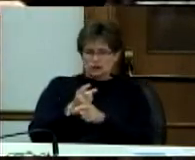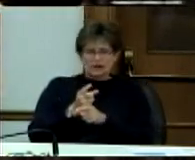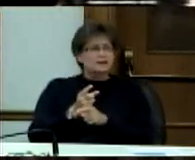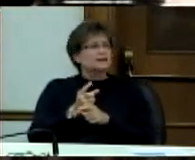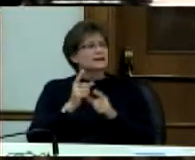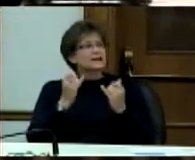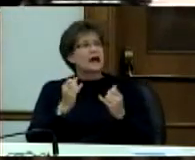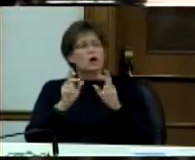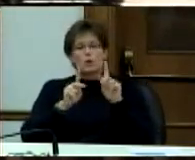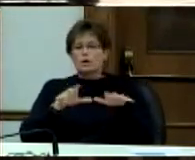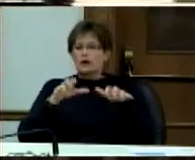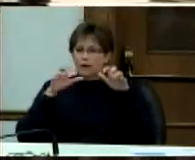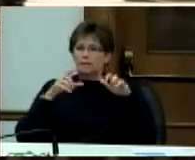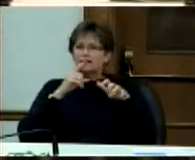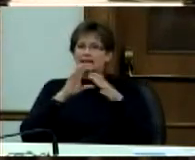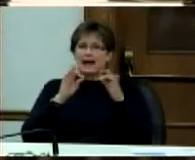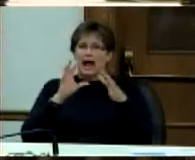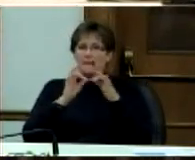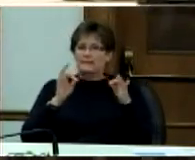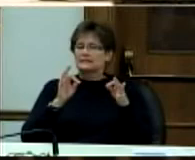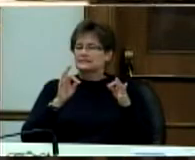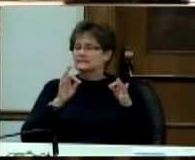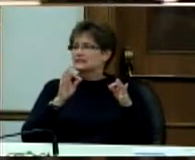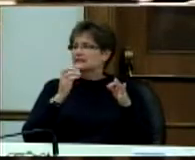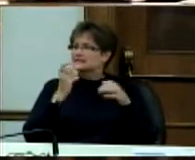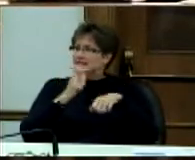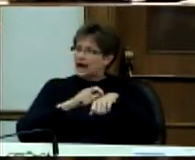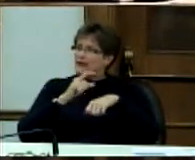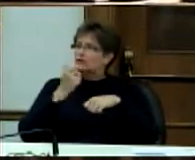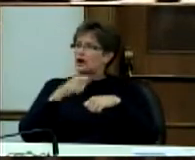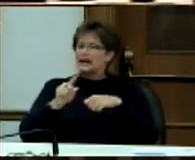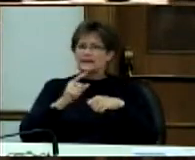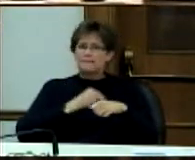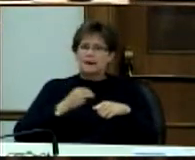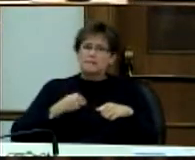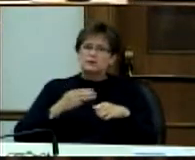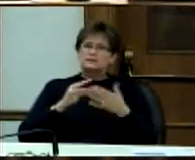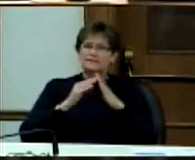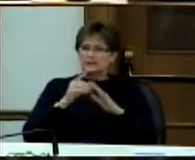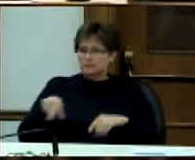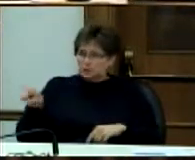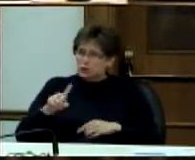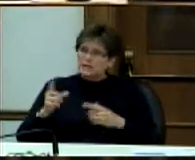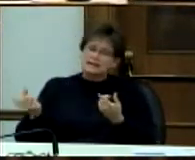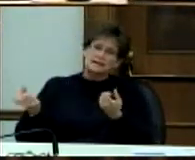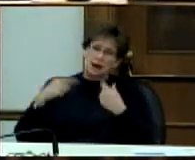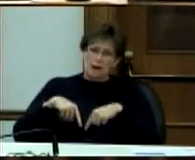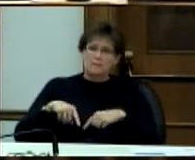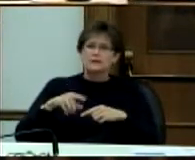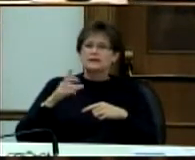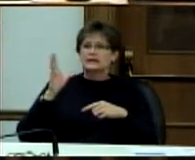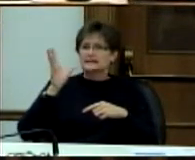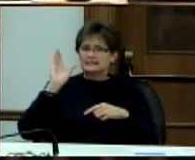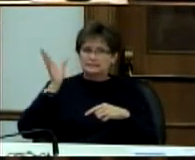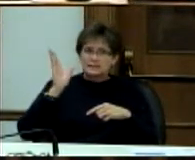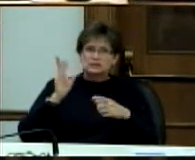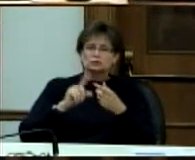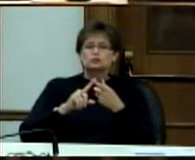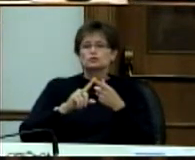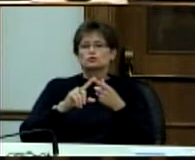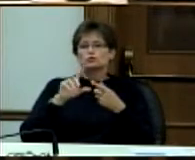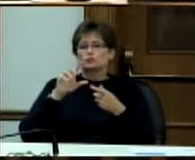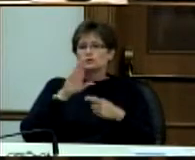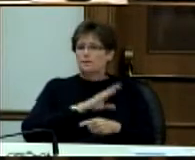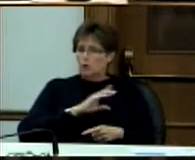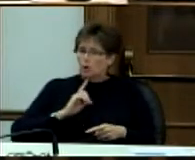to community comment. So next is community comment. This is a time for any members of the community to step forward and speak